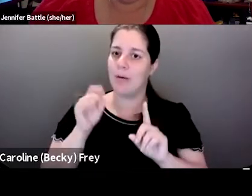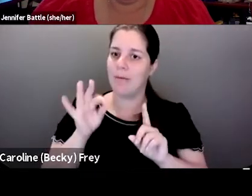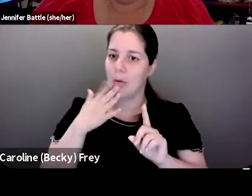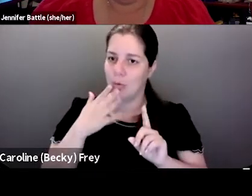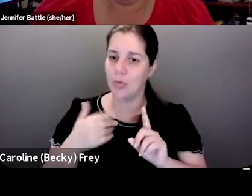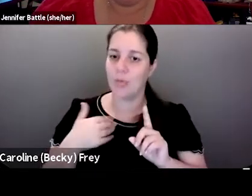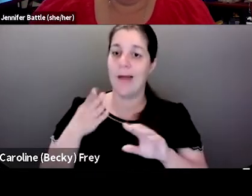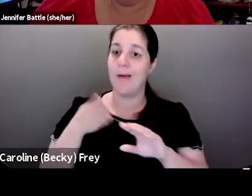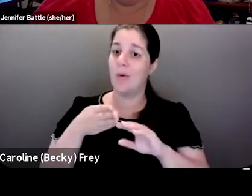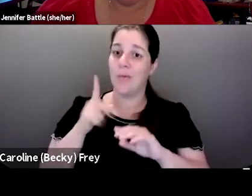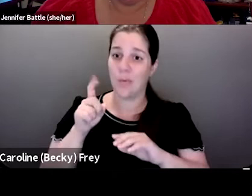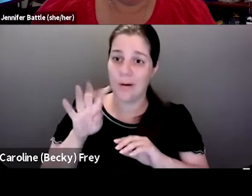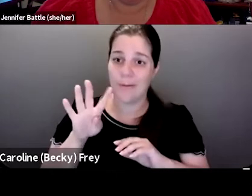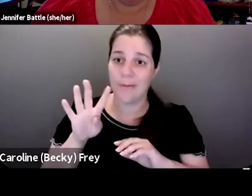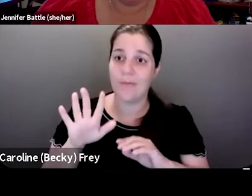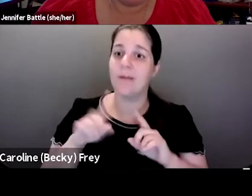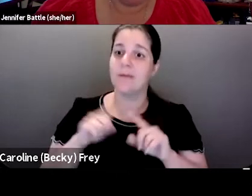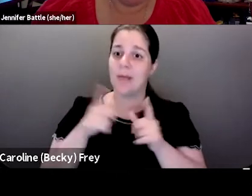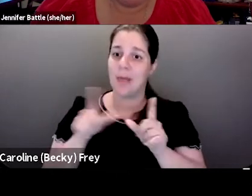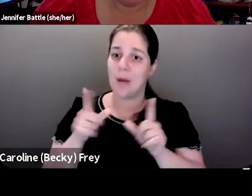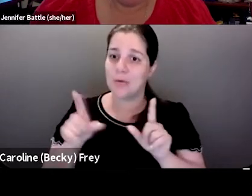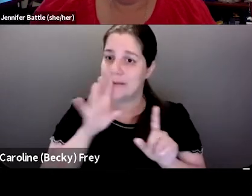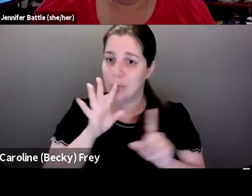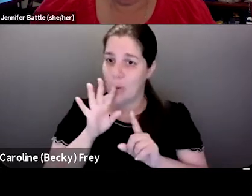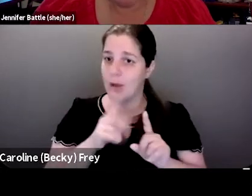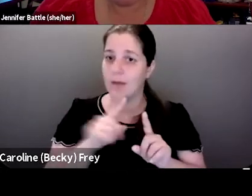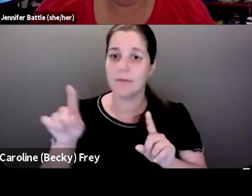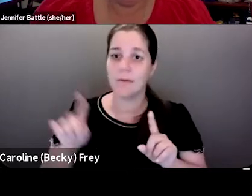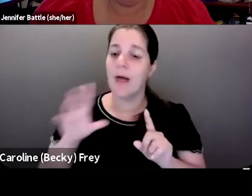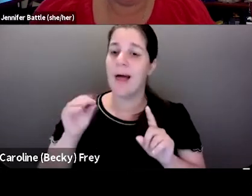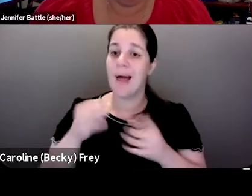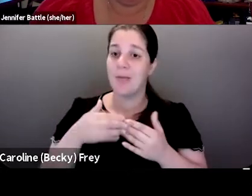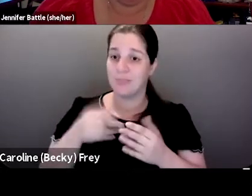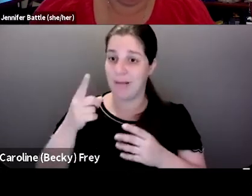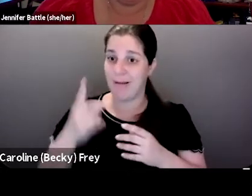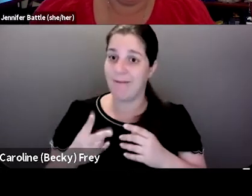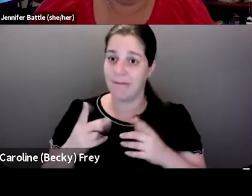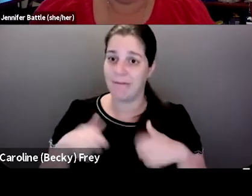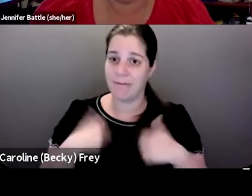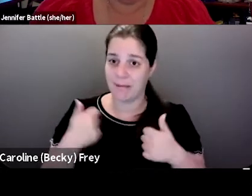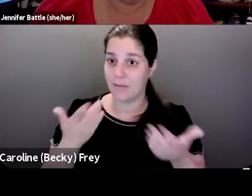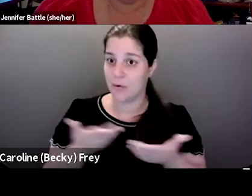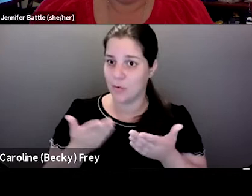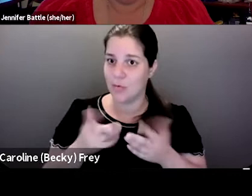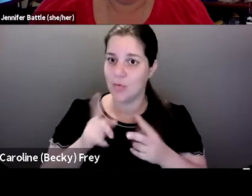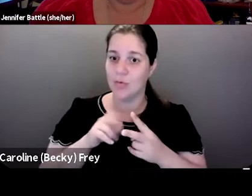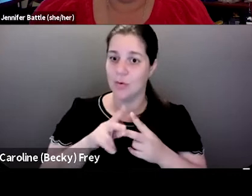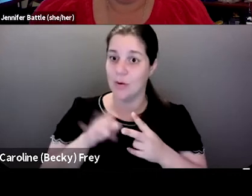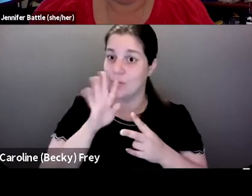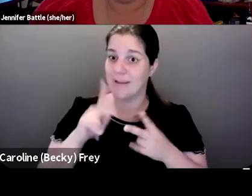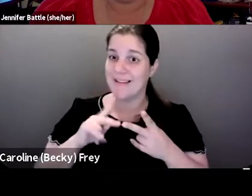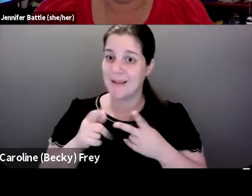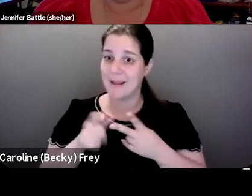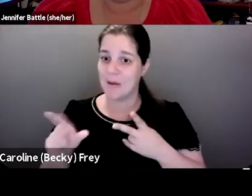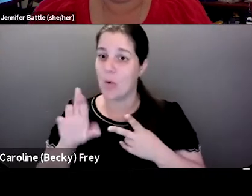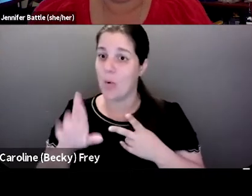We have over 145 languages that are spoken, and almost half of the people that live in our county either speak another language or